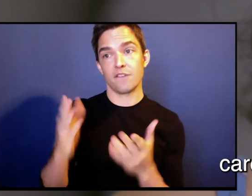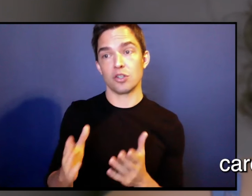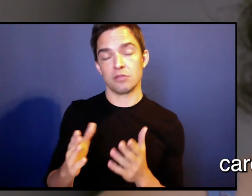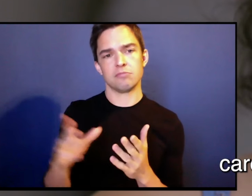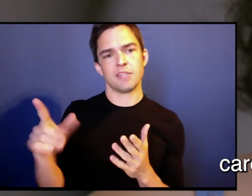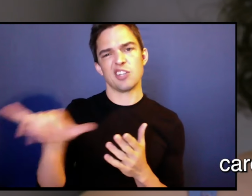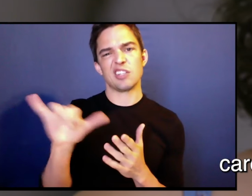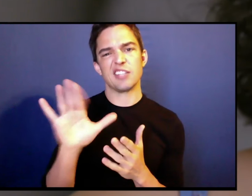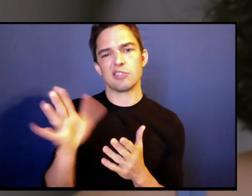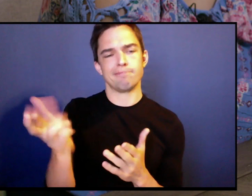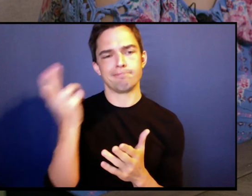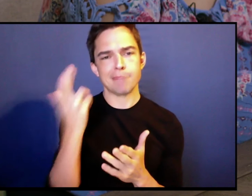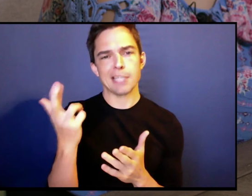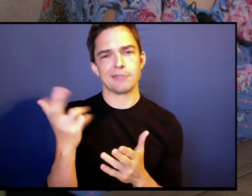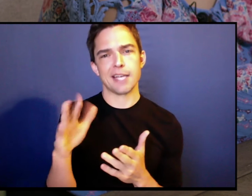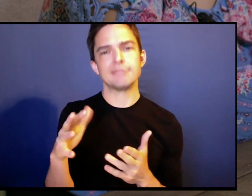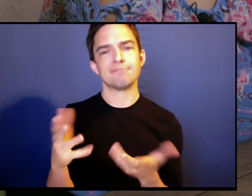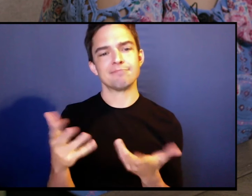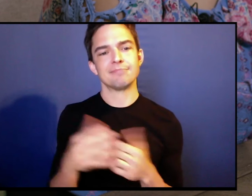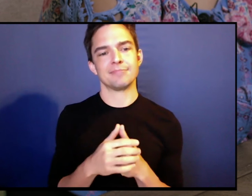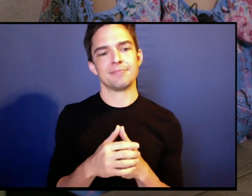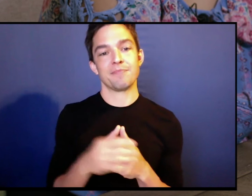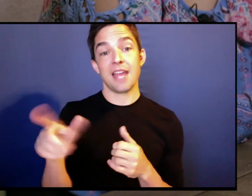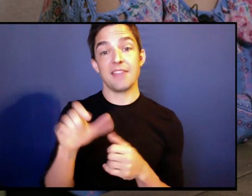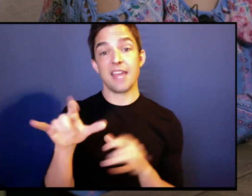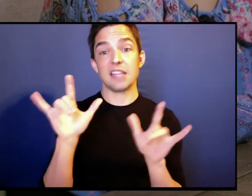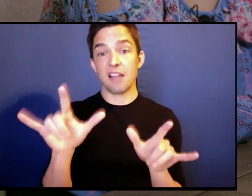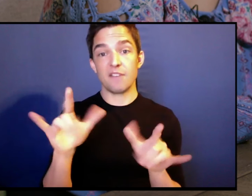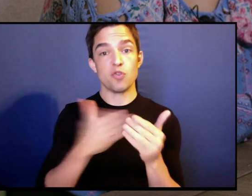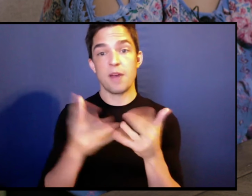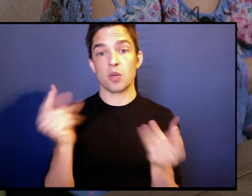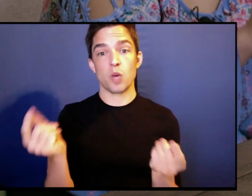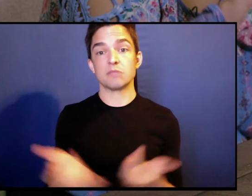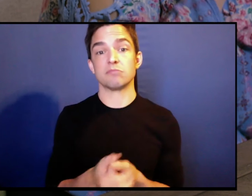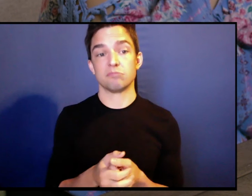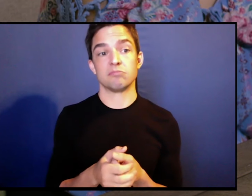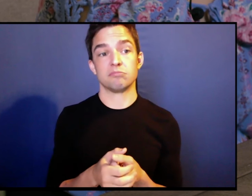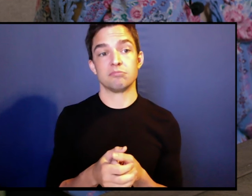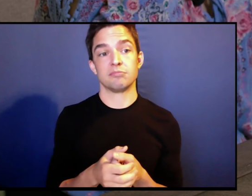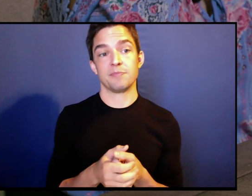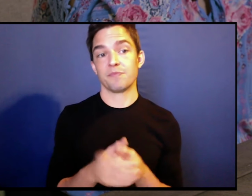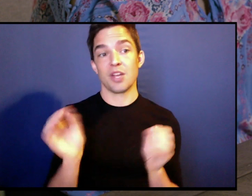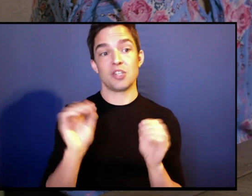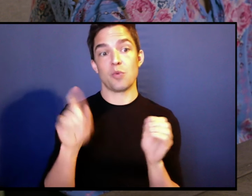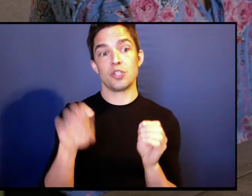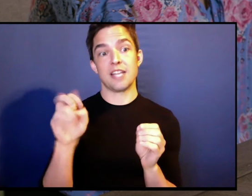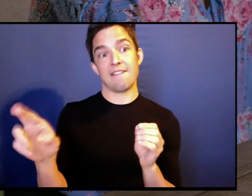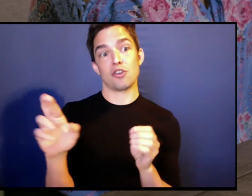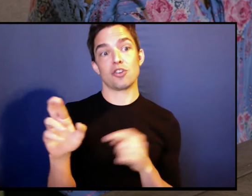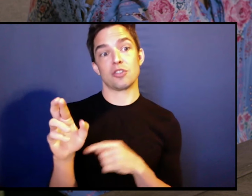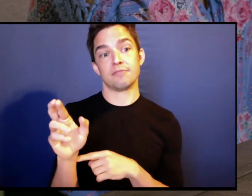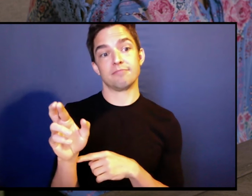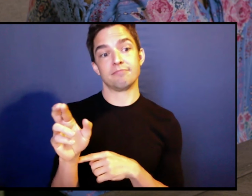they're like your best friend. And they love you no matter what. And no one should ever be